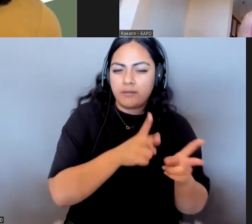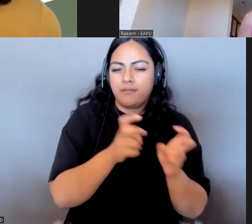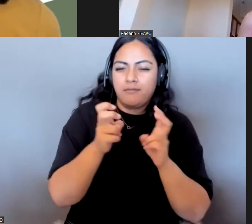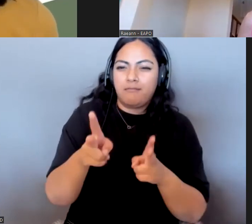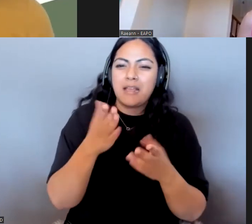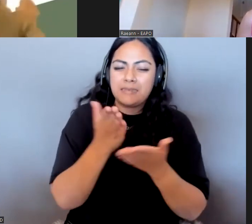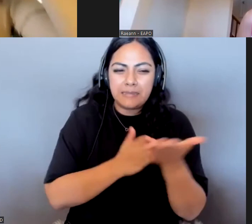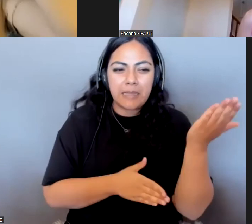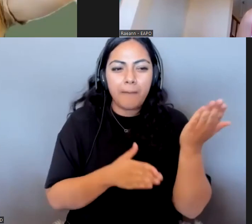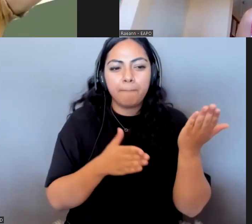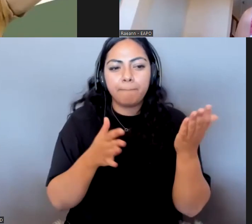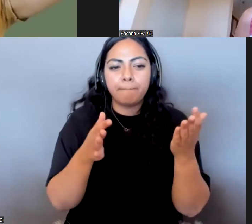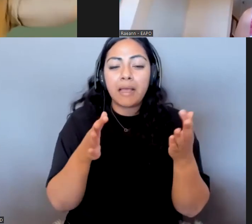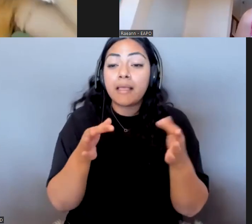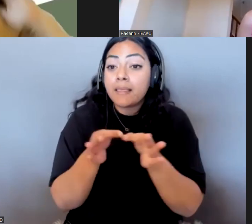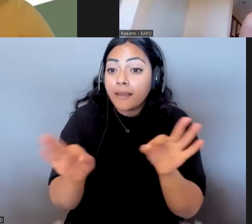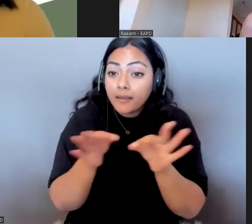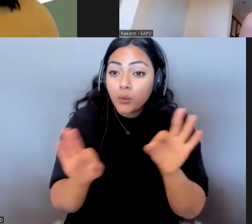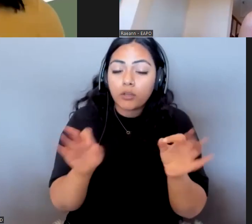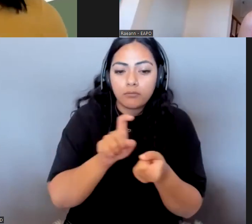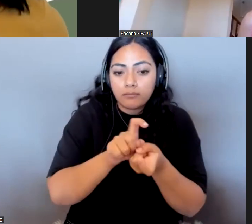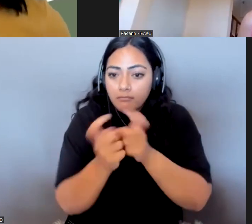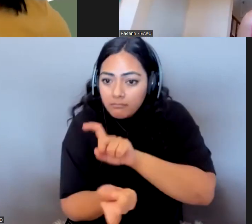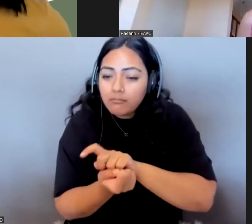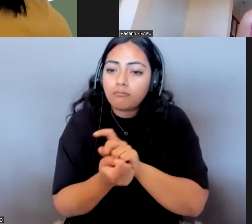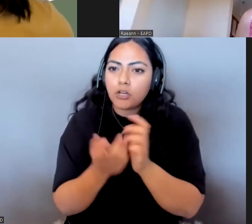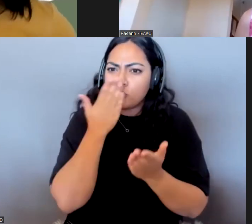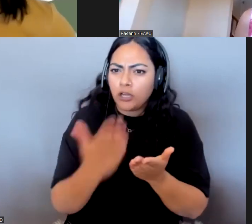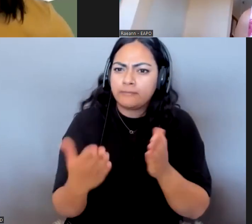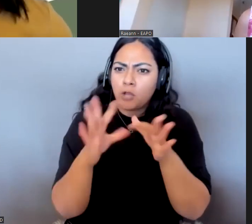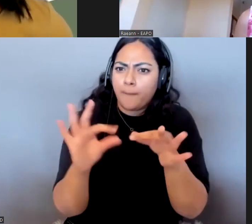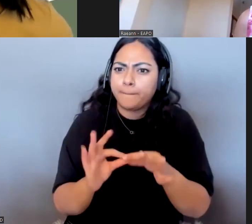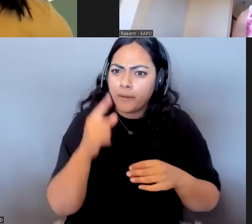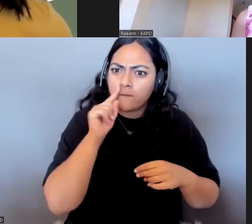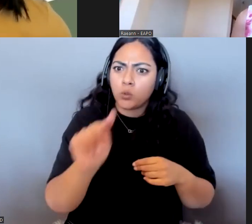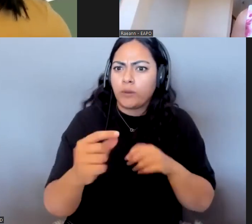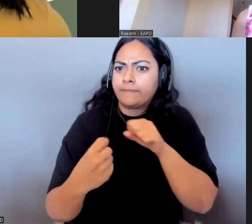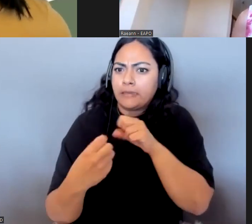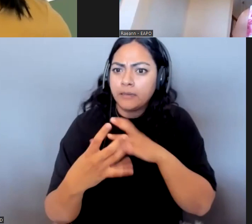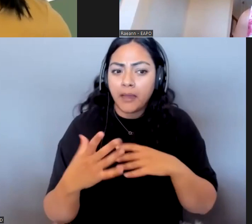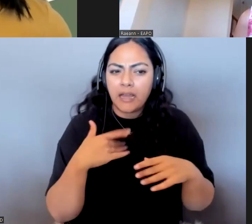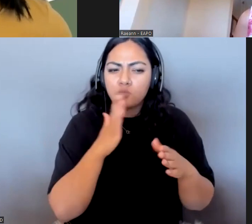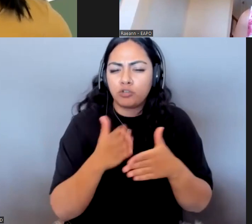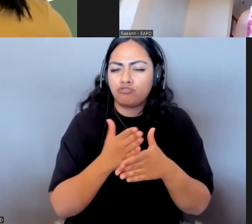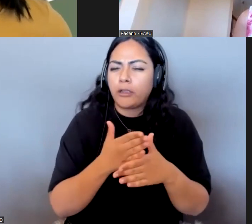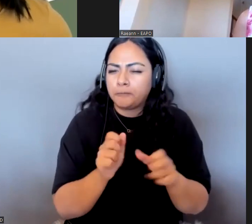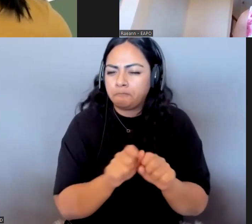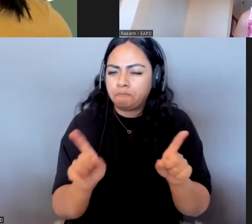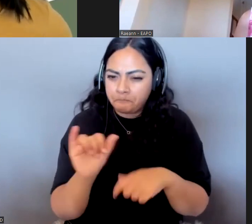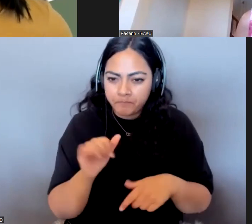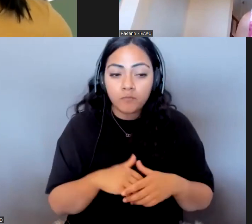for different items to be translated, which I know that you're looking into. So I'll share that information with everyone as well. So thank you so